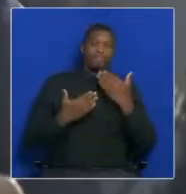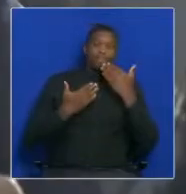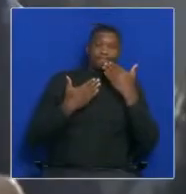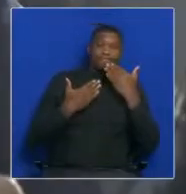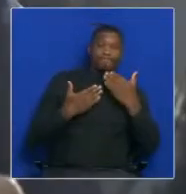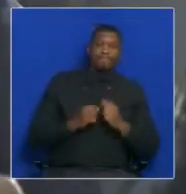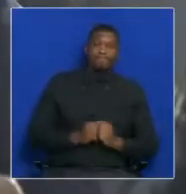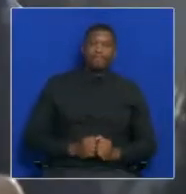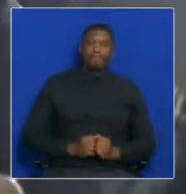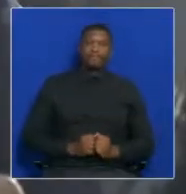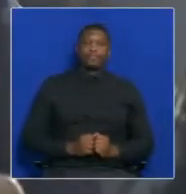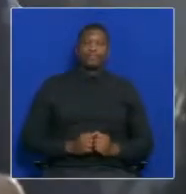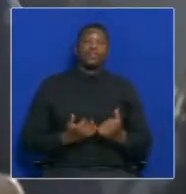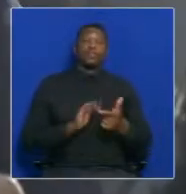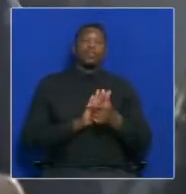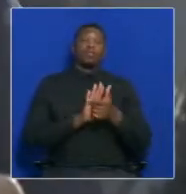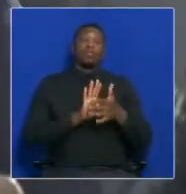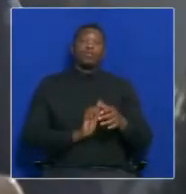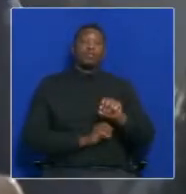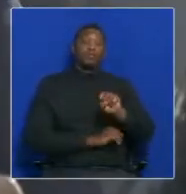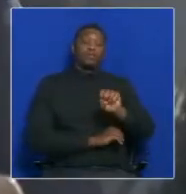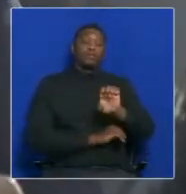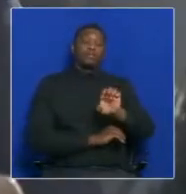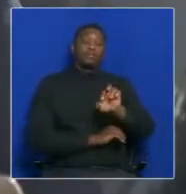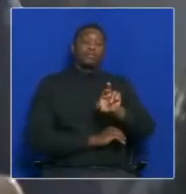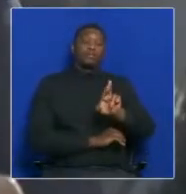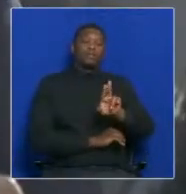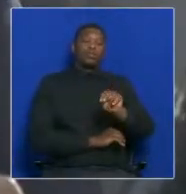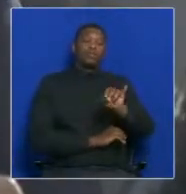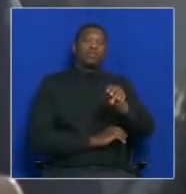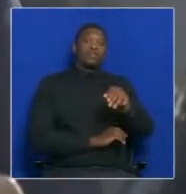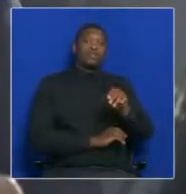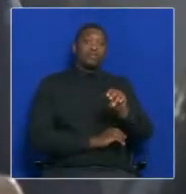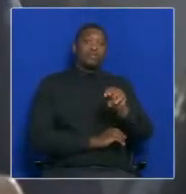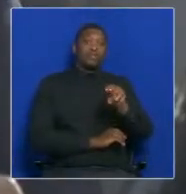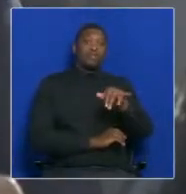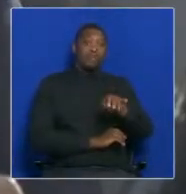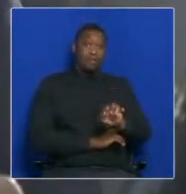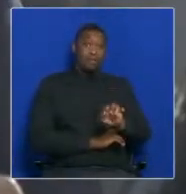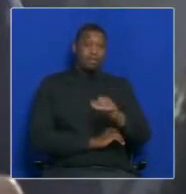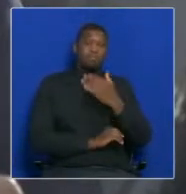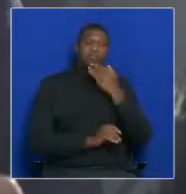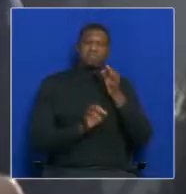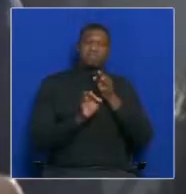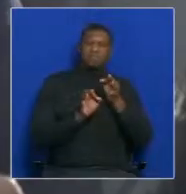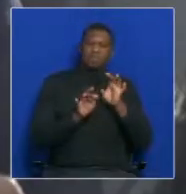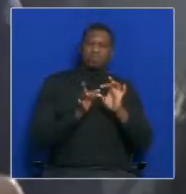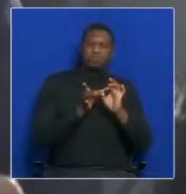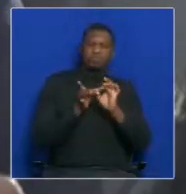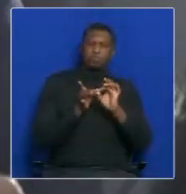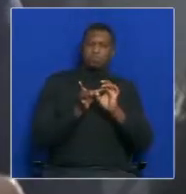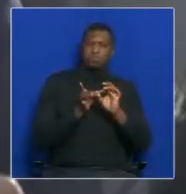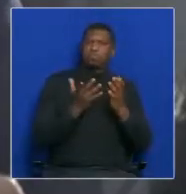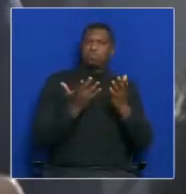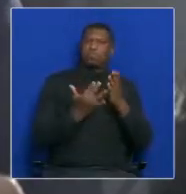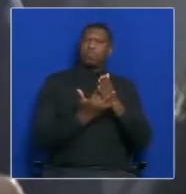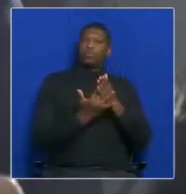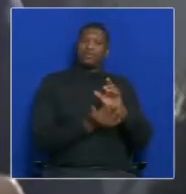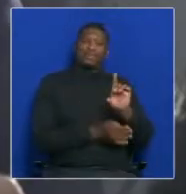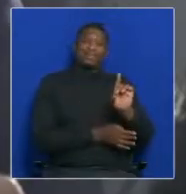Advocate Serunye described the relationship between the DDPPs and your office as a dotted line